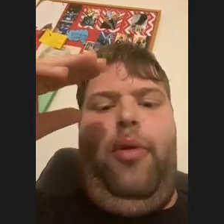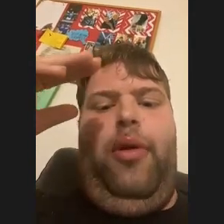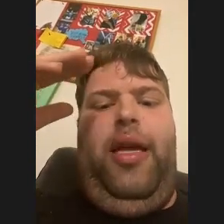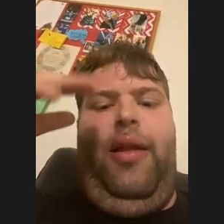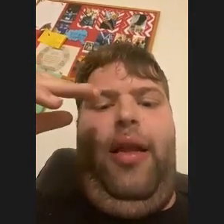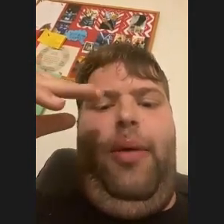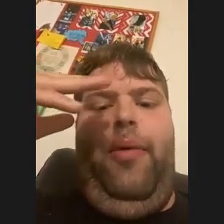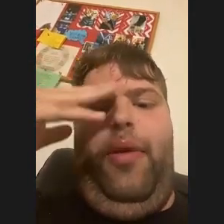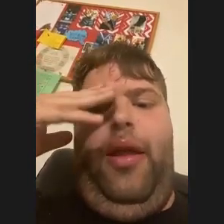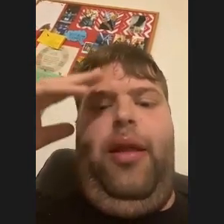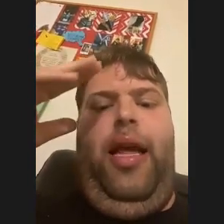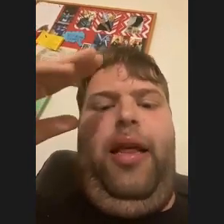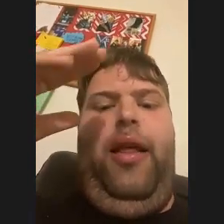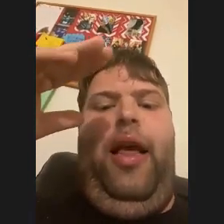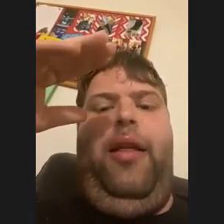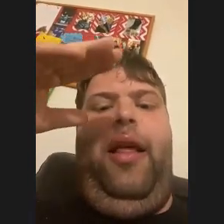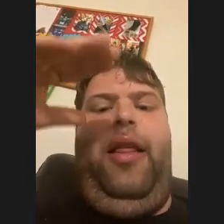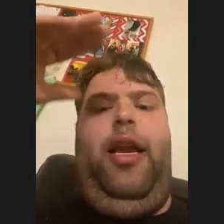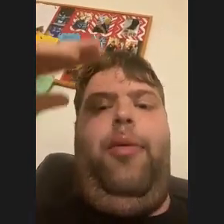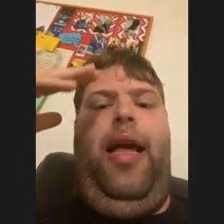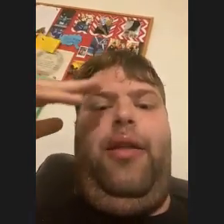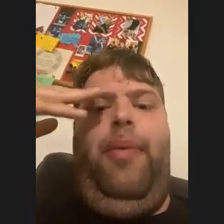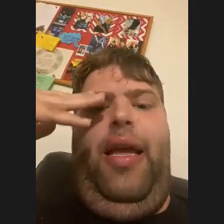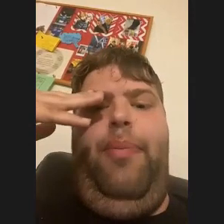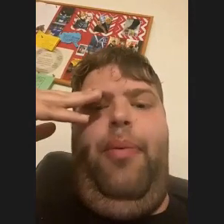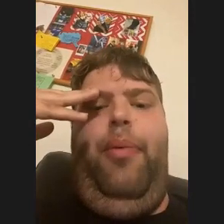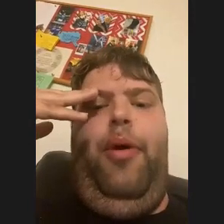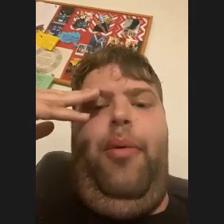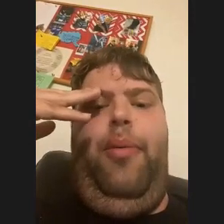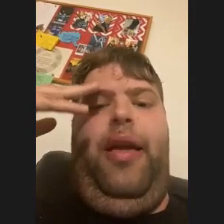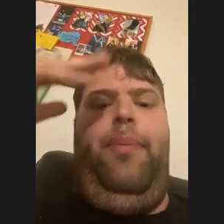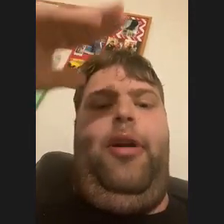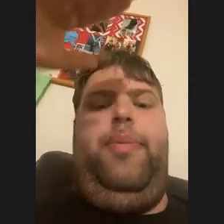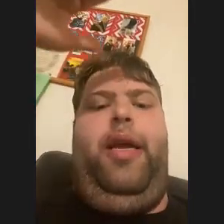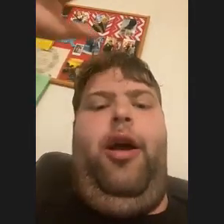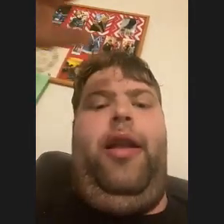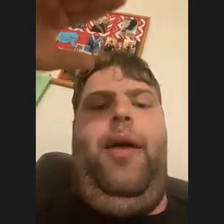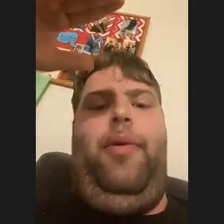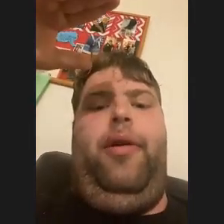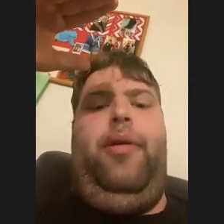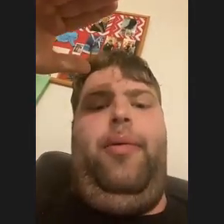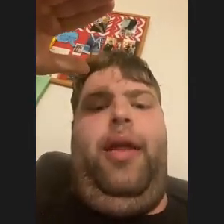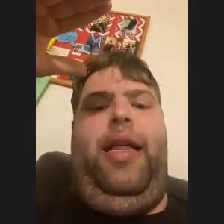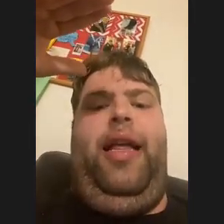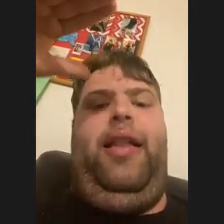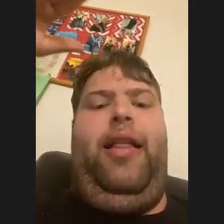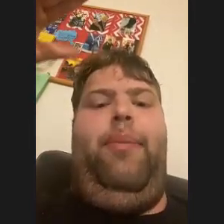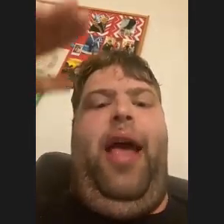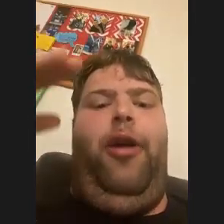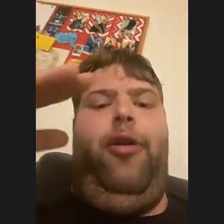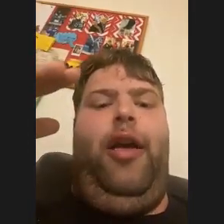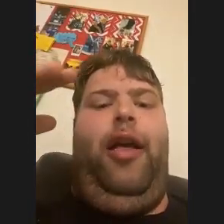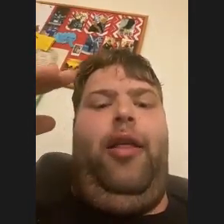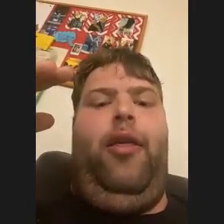labels, or isn't labels, like a standard we have to meet, where we can push beyond that, where like that